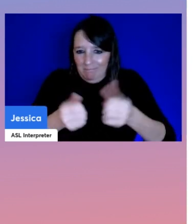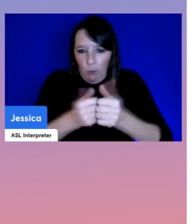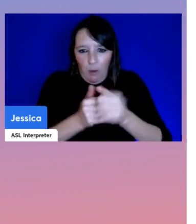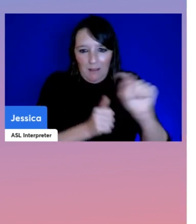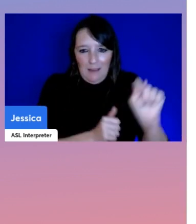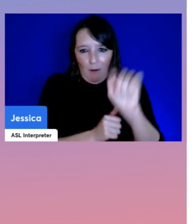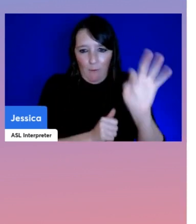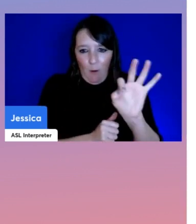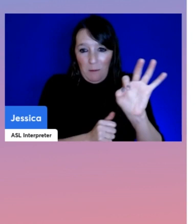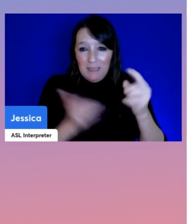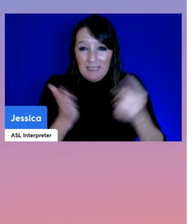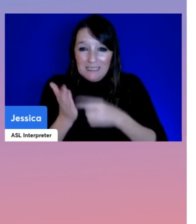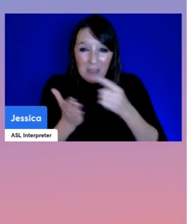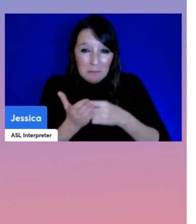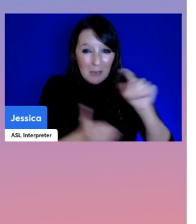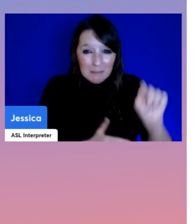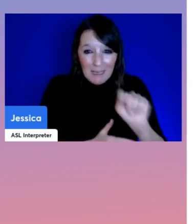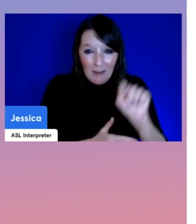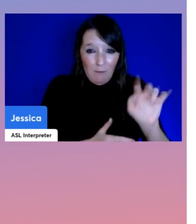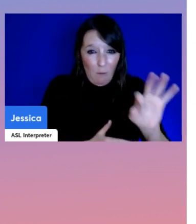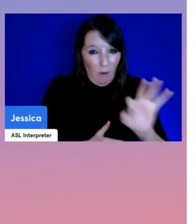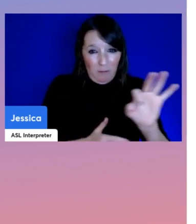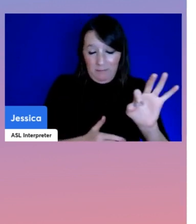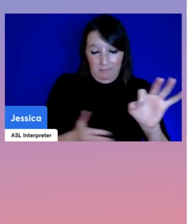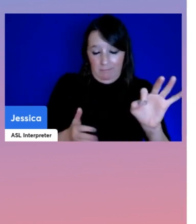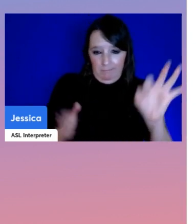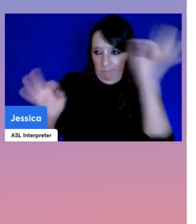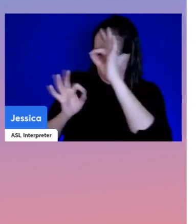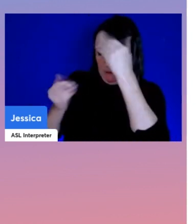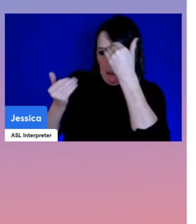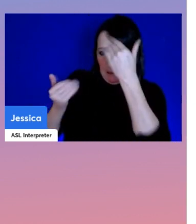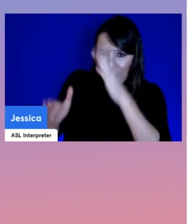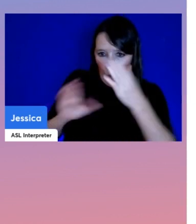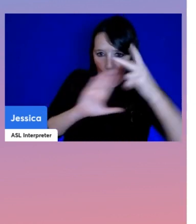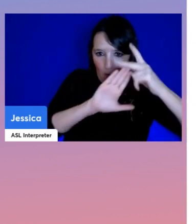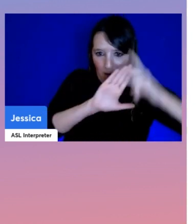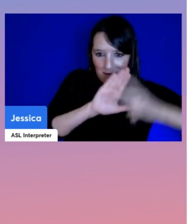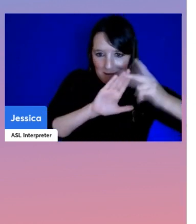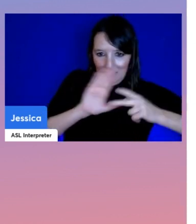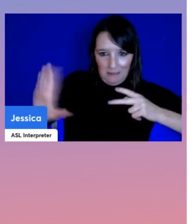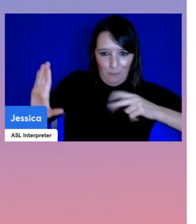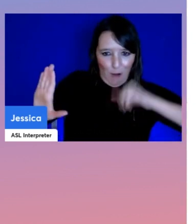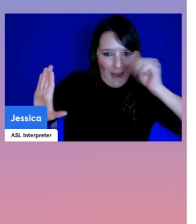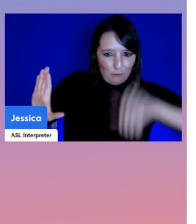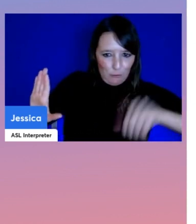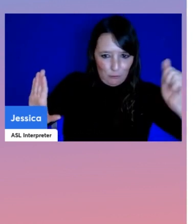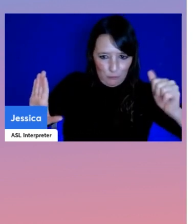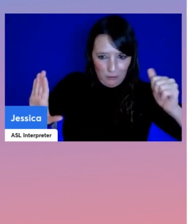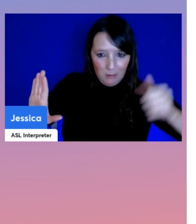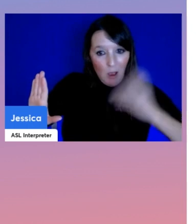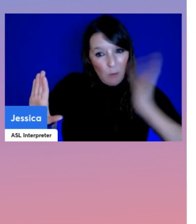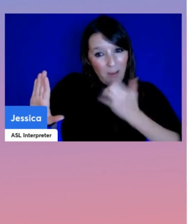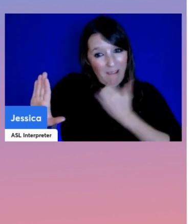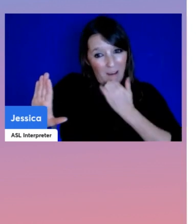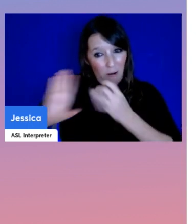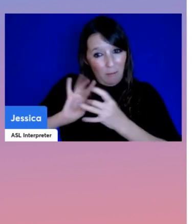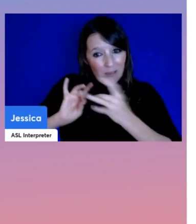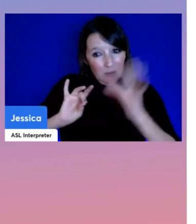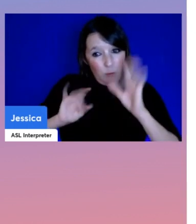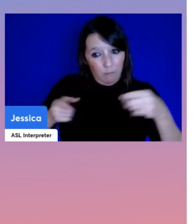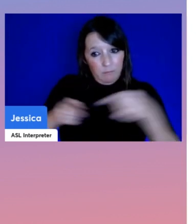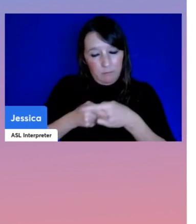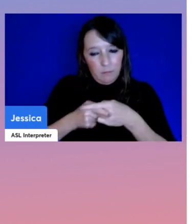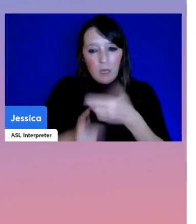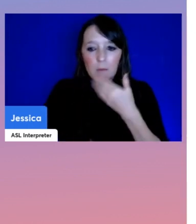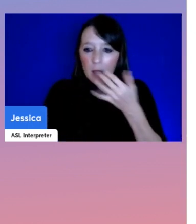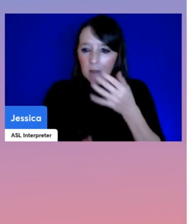not be aware of these policies before you actually run an apply, and then you will get an error message. So a better option would